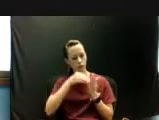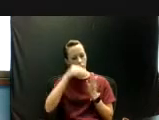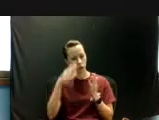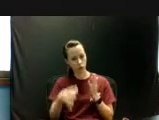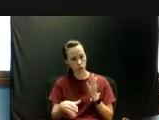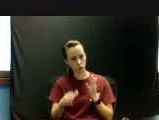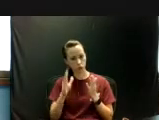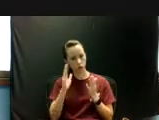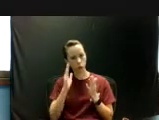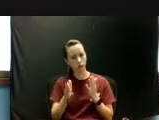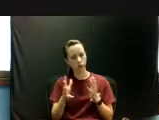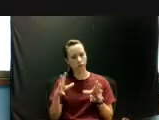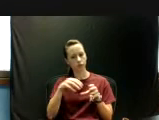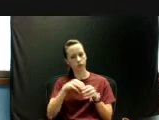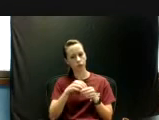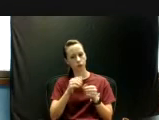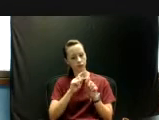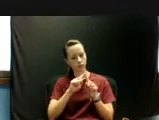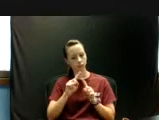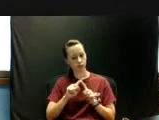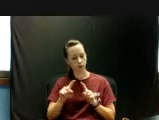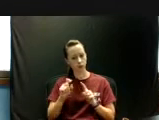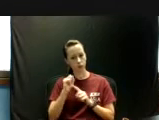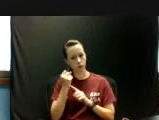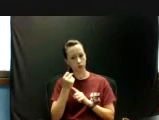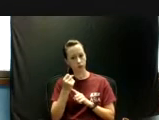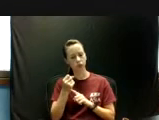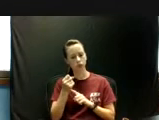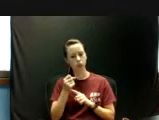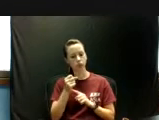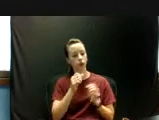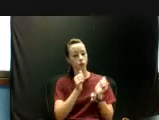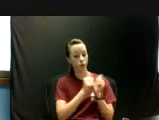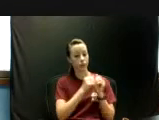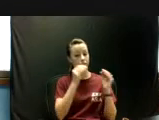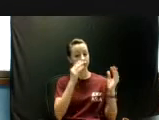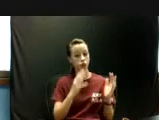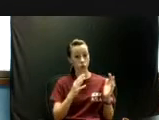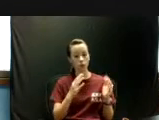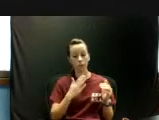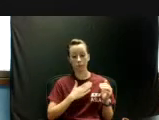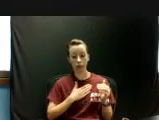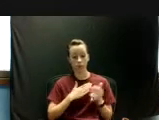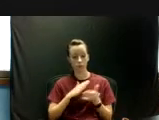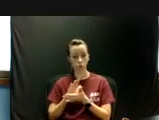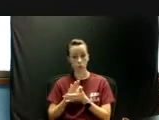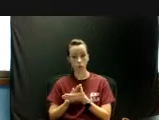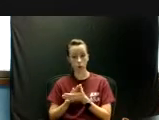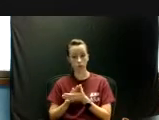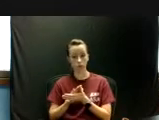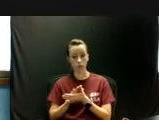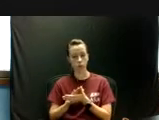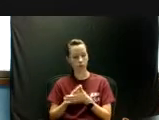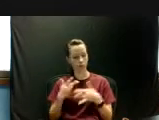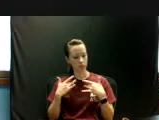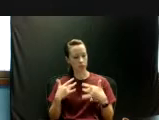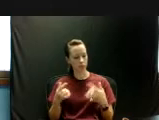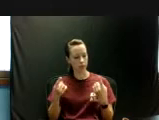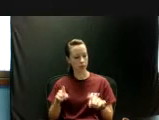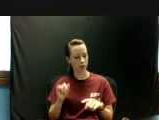different scenarios, along with our teachers. It was not uncommon in my school for me to get a text